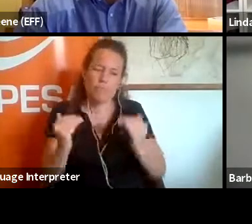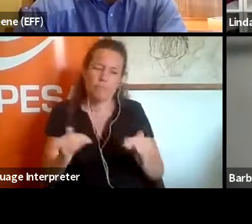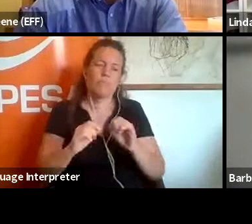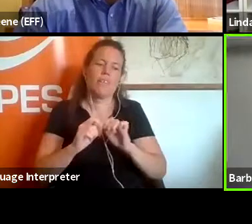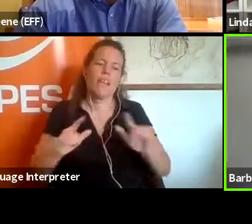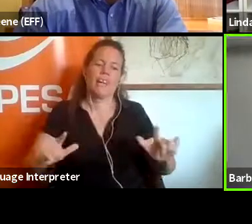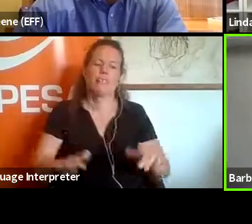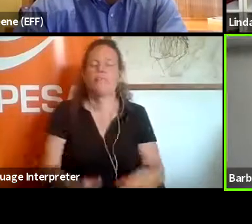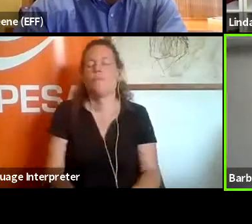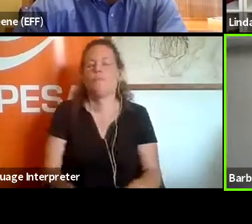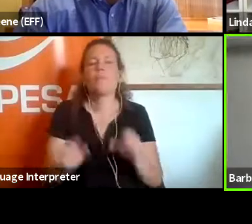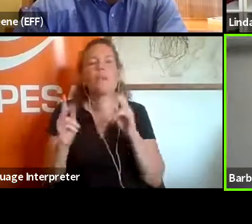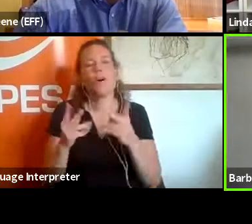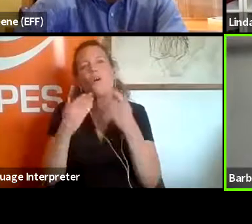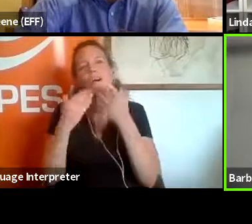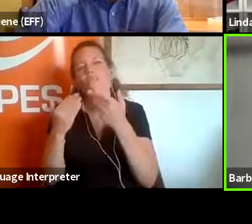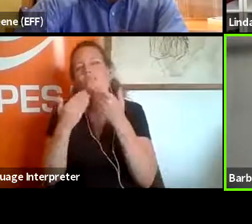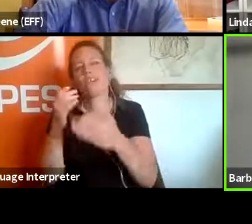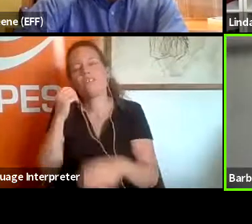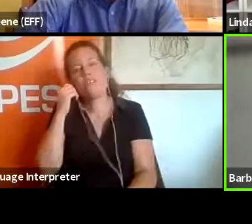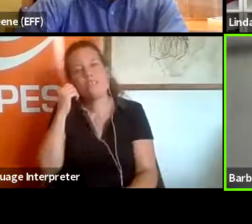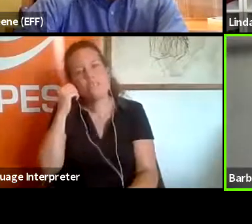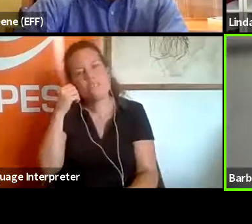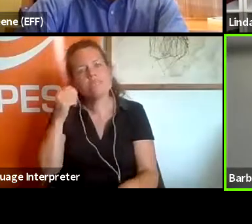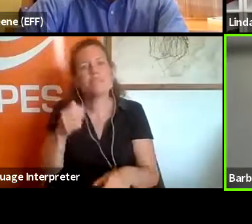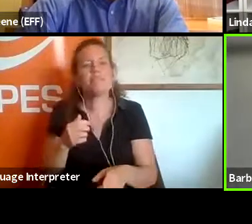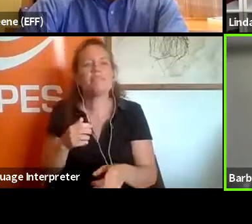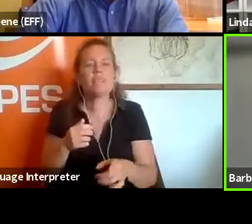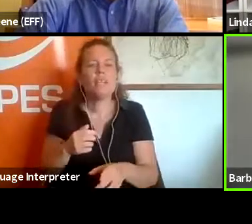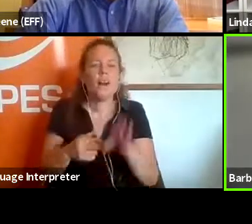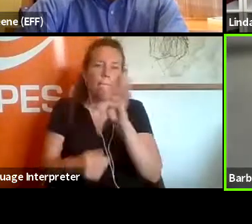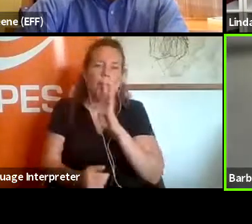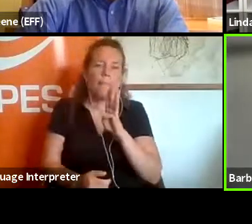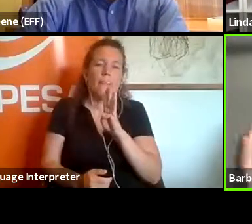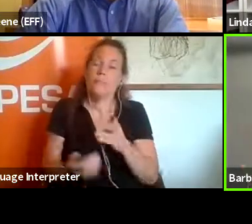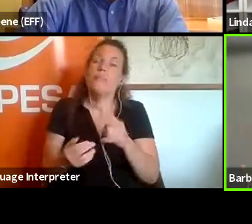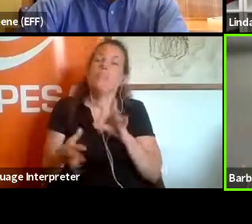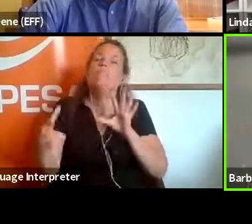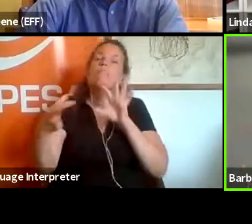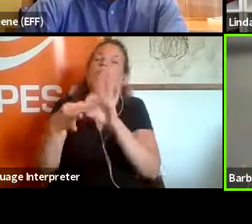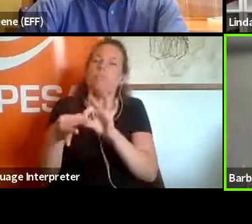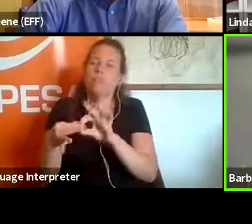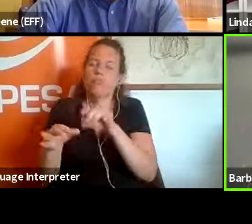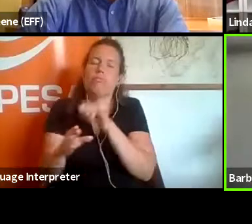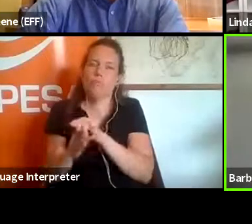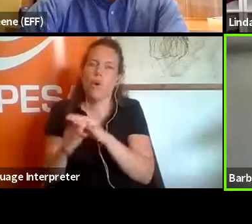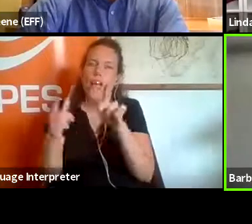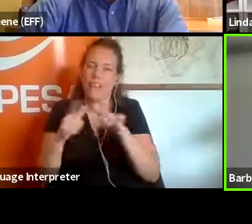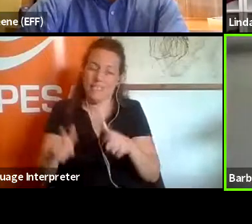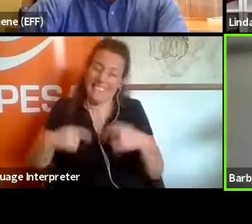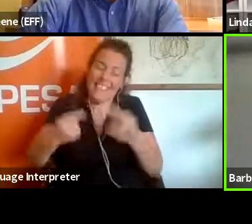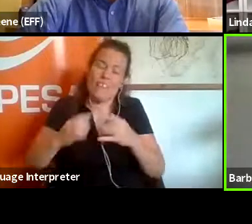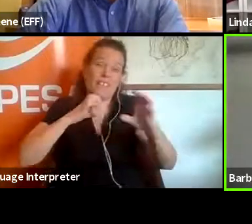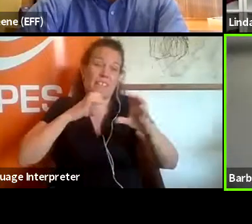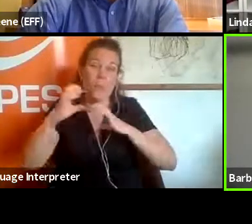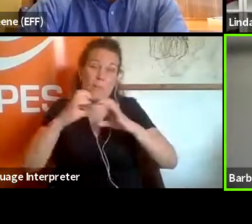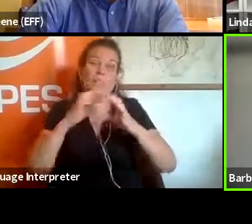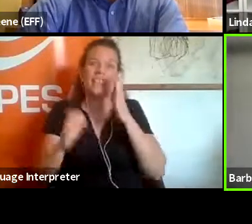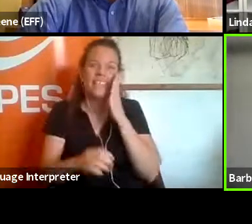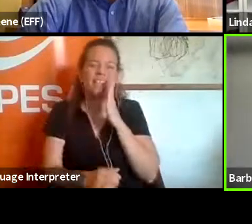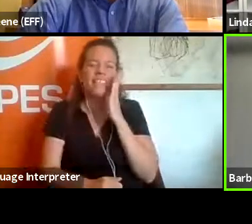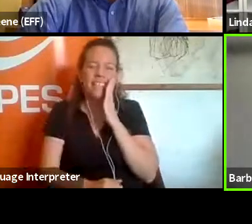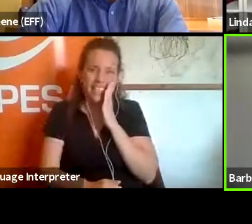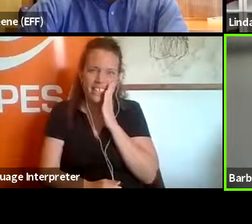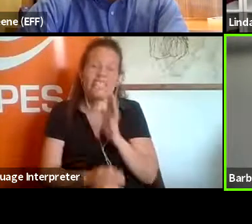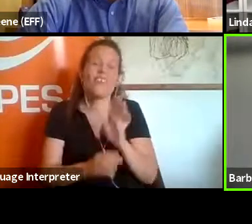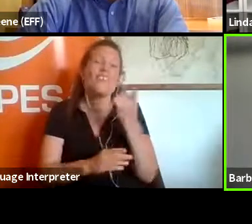Thanks, Tina. Just to say, in terms of languages, because we communicate in English, the first toolkit